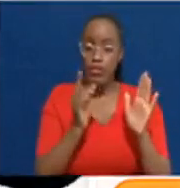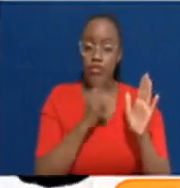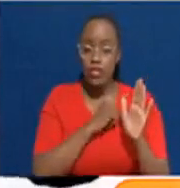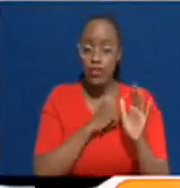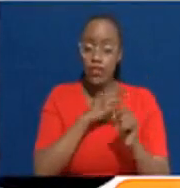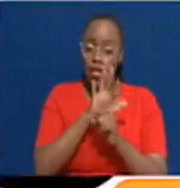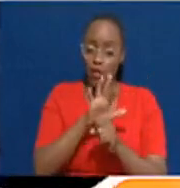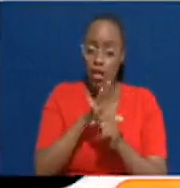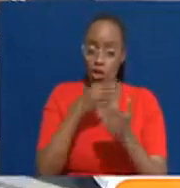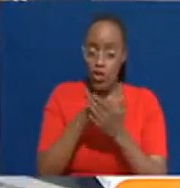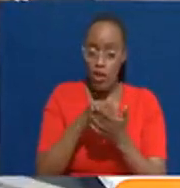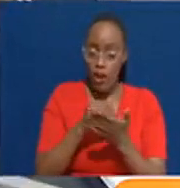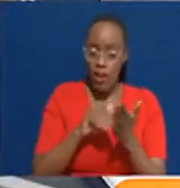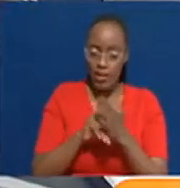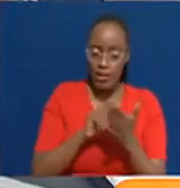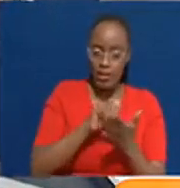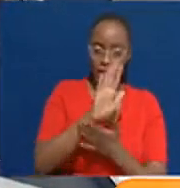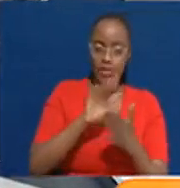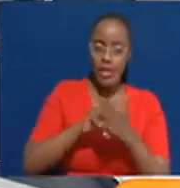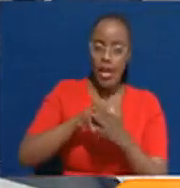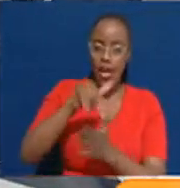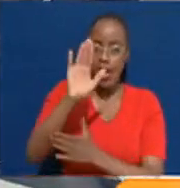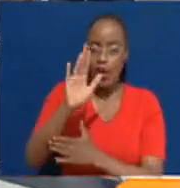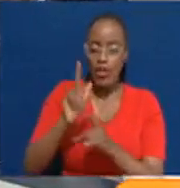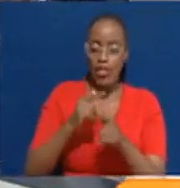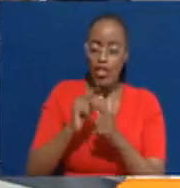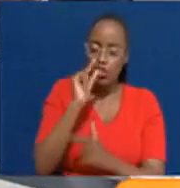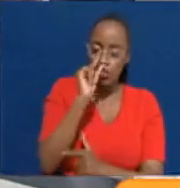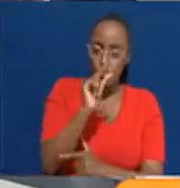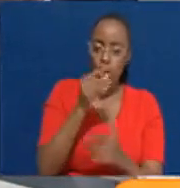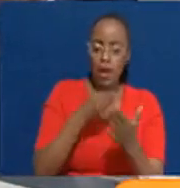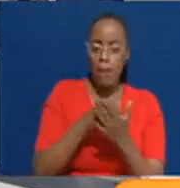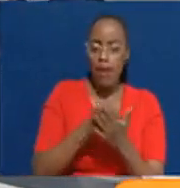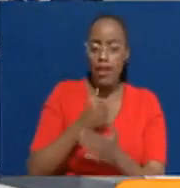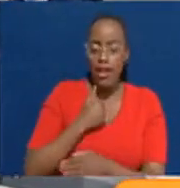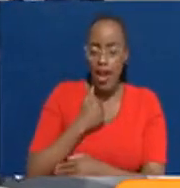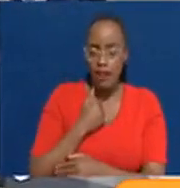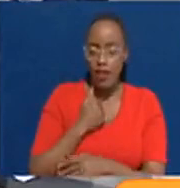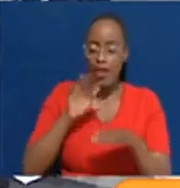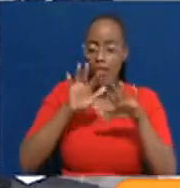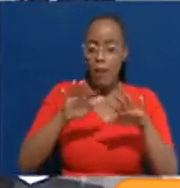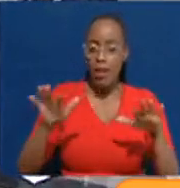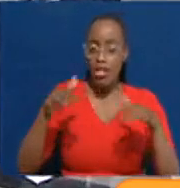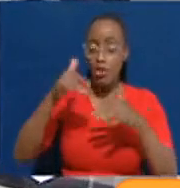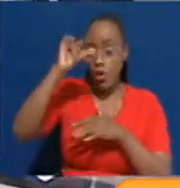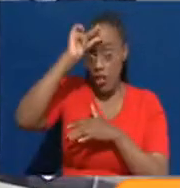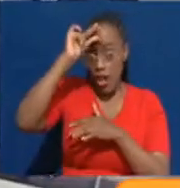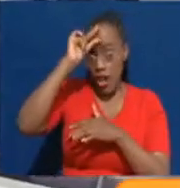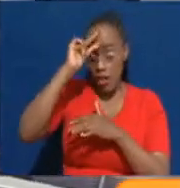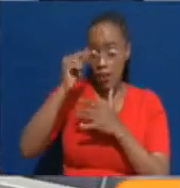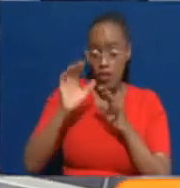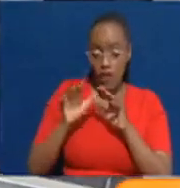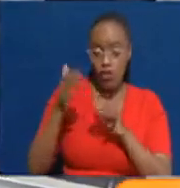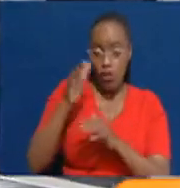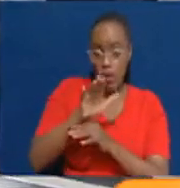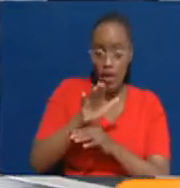so much money is going out, very little is coming back to Wanjigi. Mm-hmm. And the market, the government is forced to come back